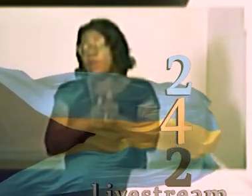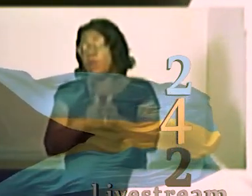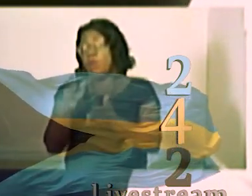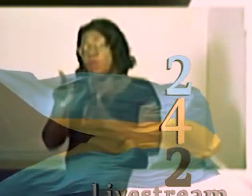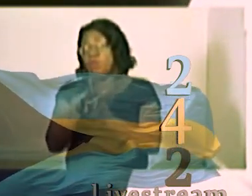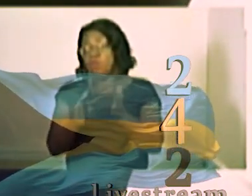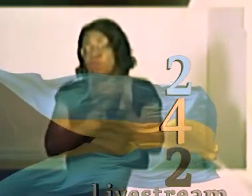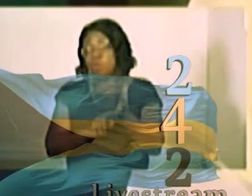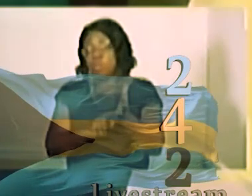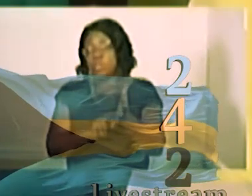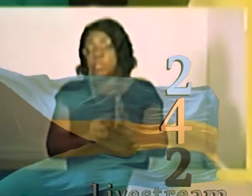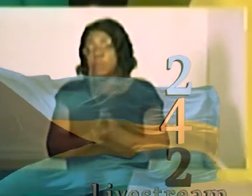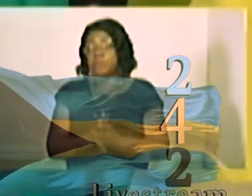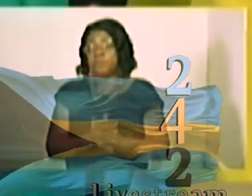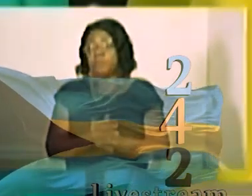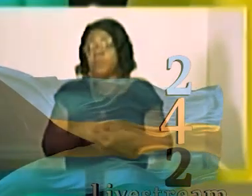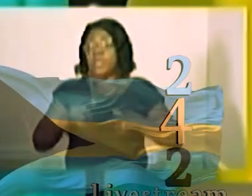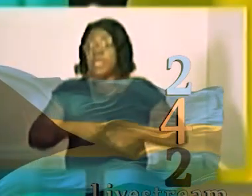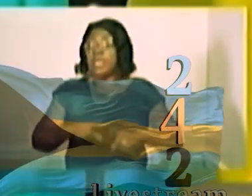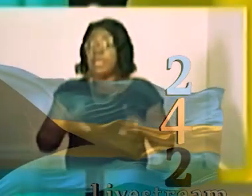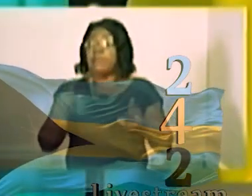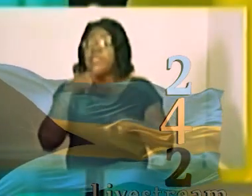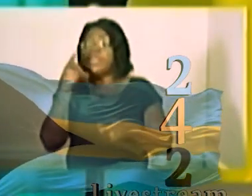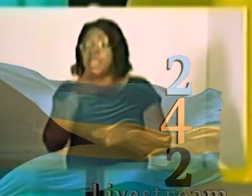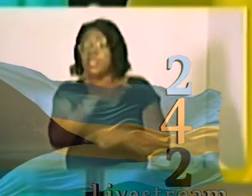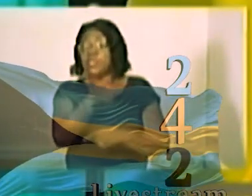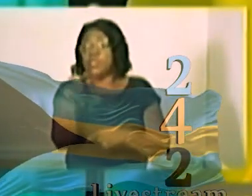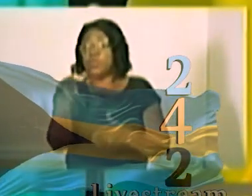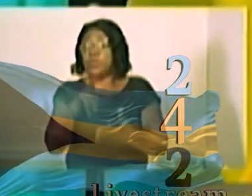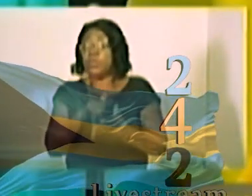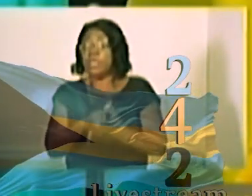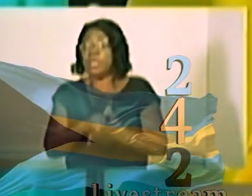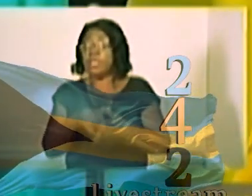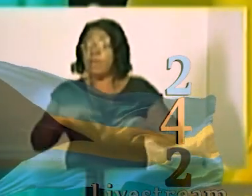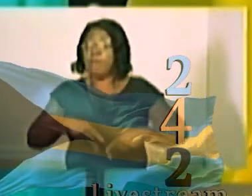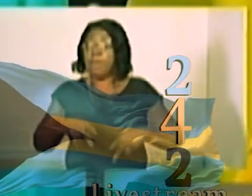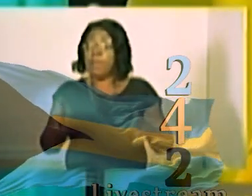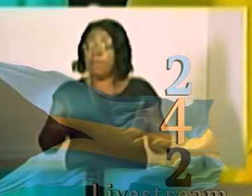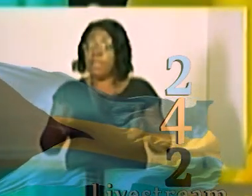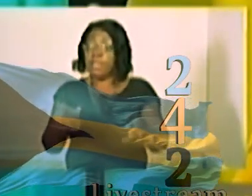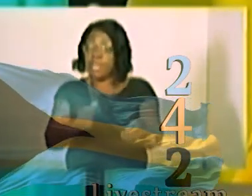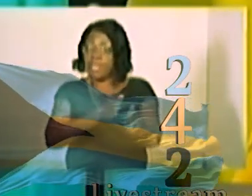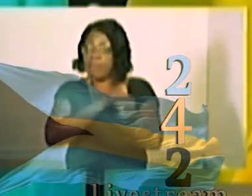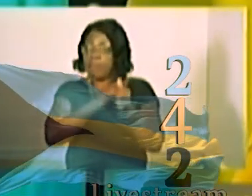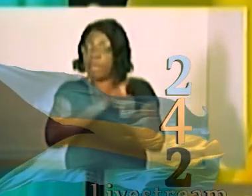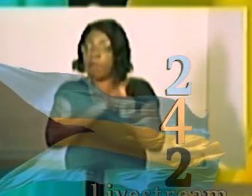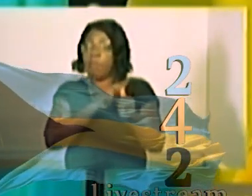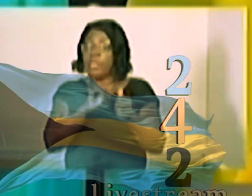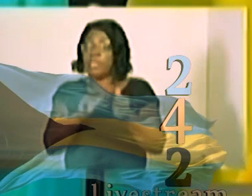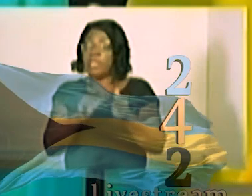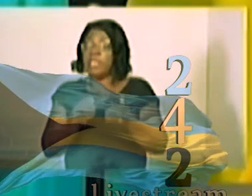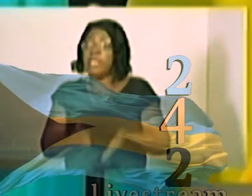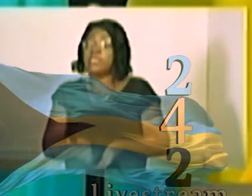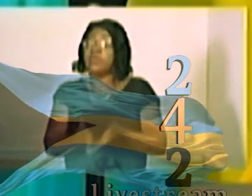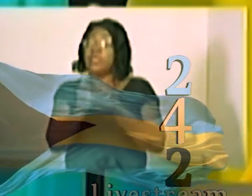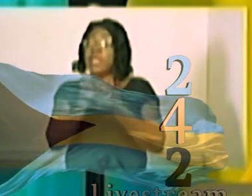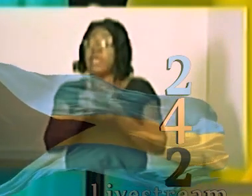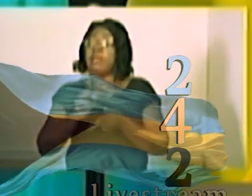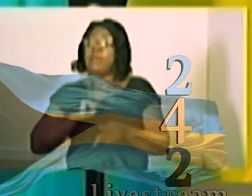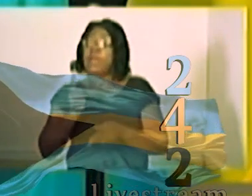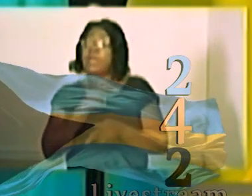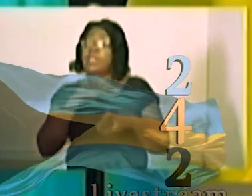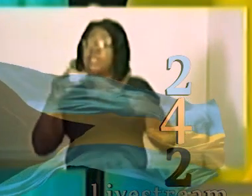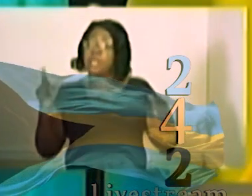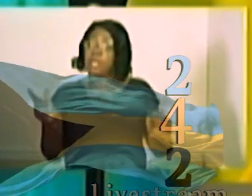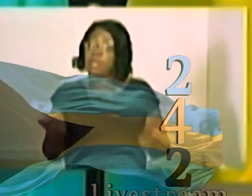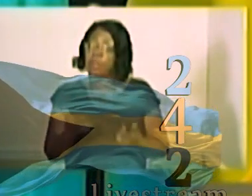regulations? Let me say to you that public empowerment, the empowerment is going to help us a lot